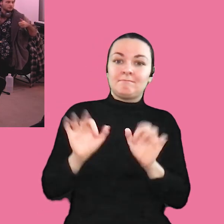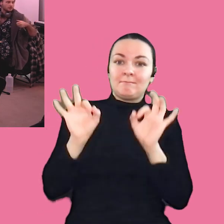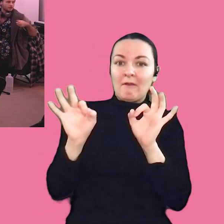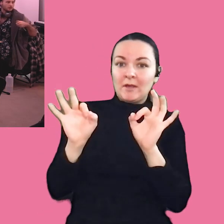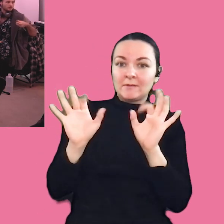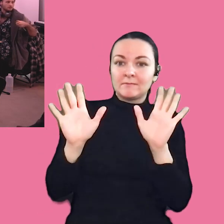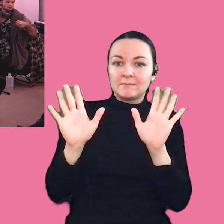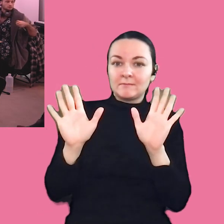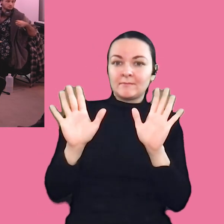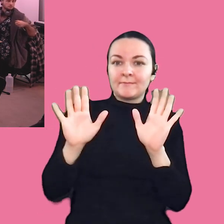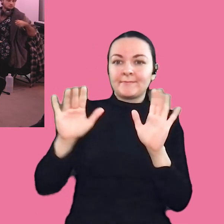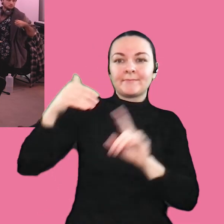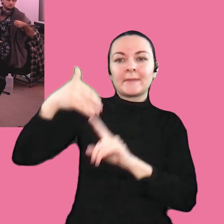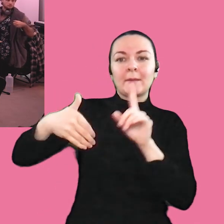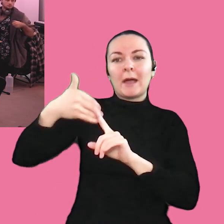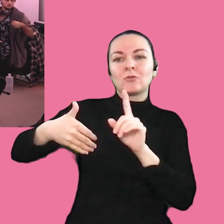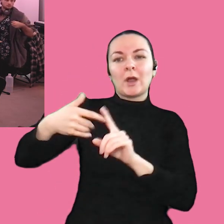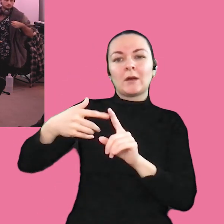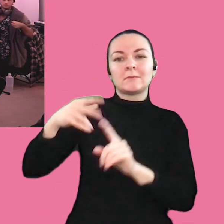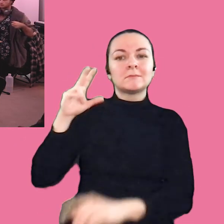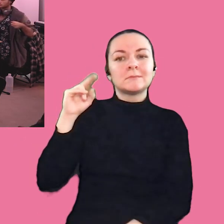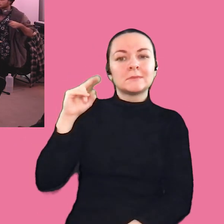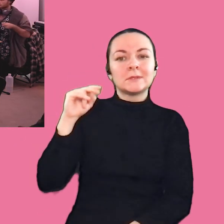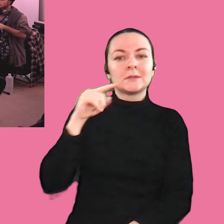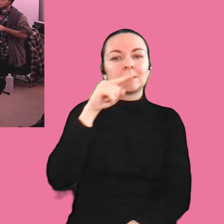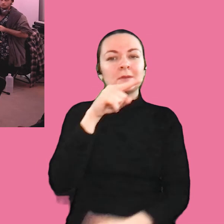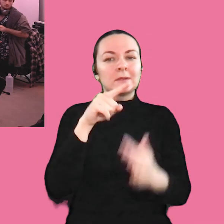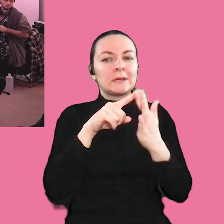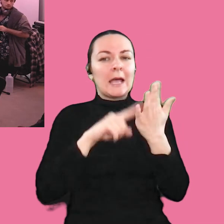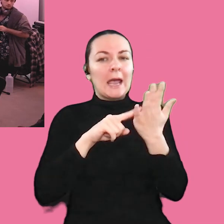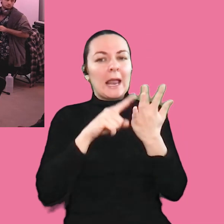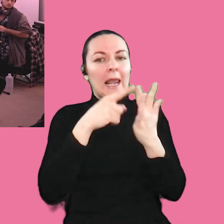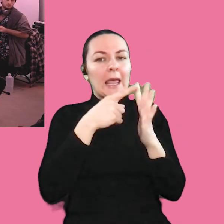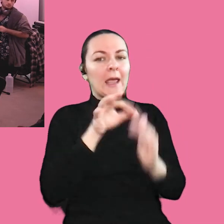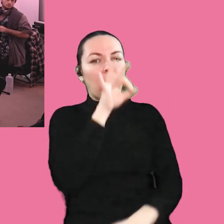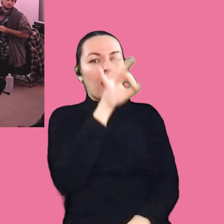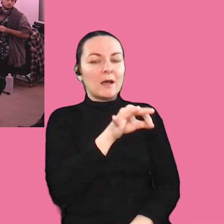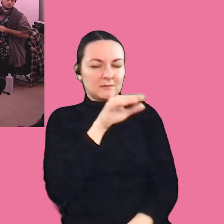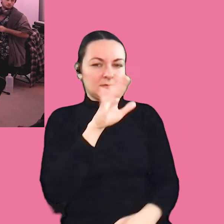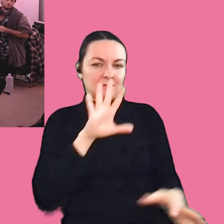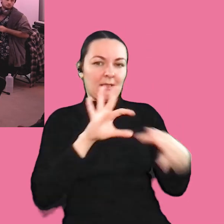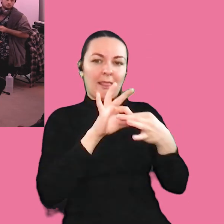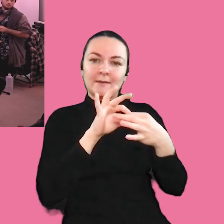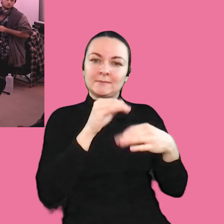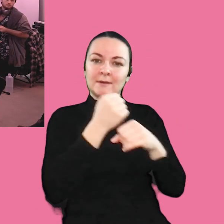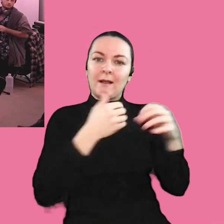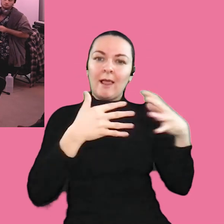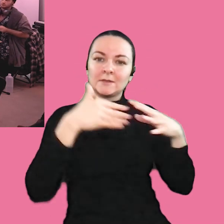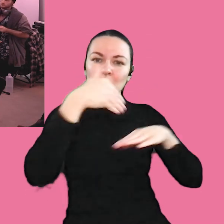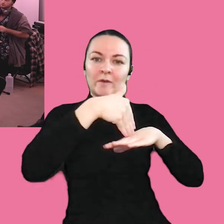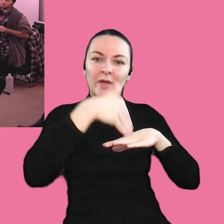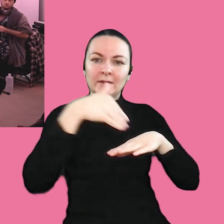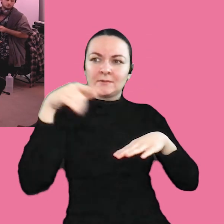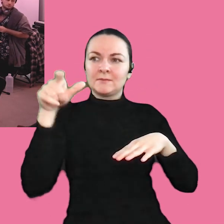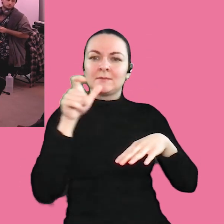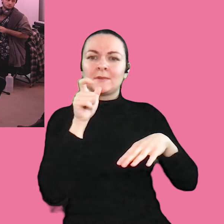Perfect. Yeah, I'd like to ask Ellie, in terms of the Glasgow effect. I don't know if, in terms of the